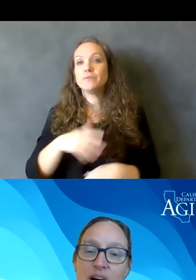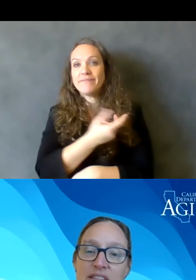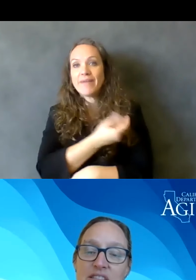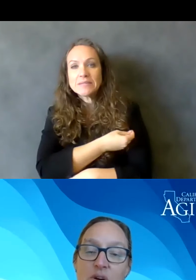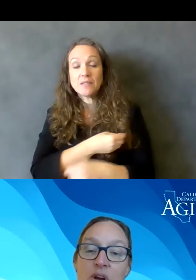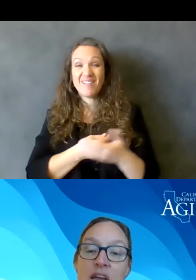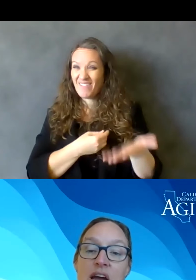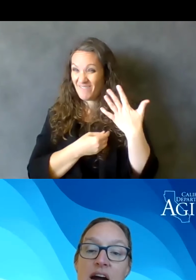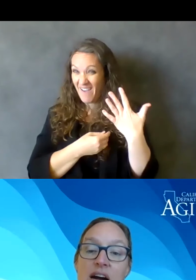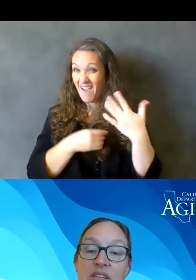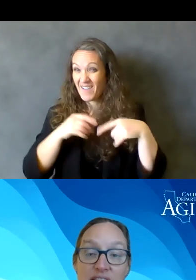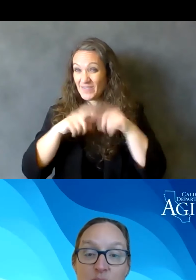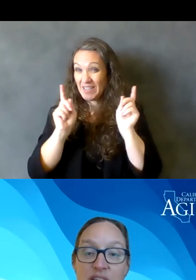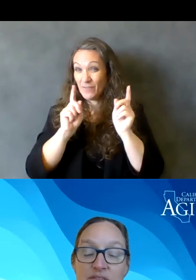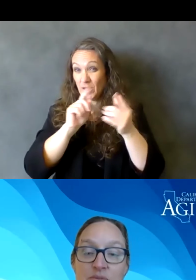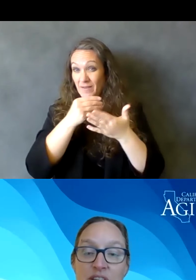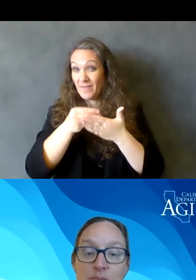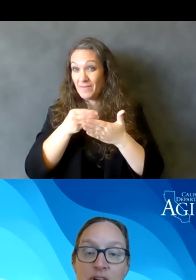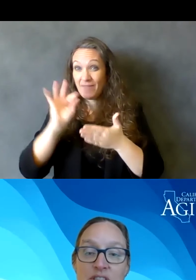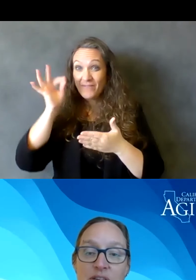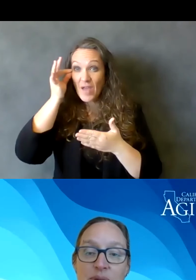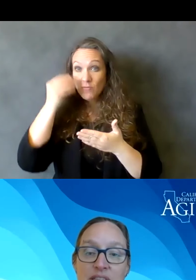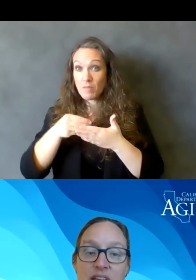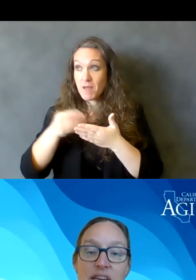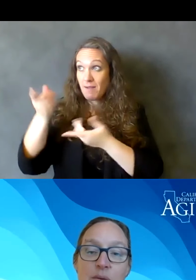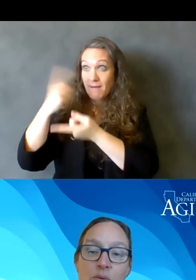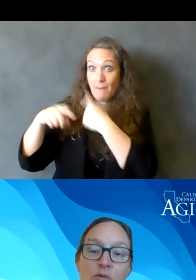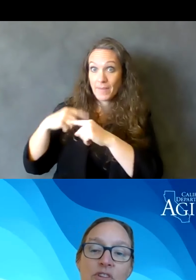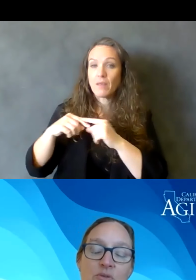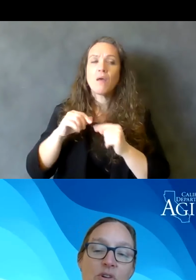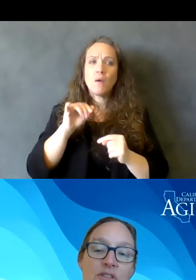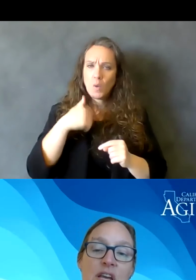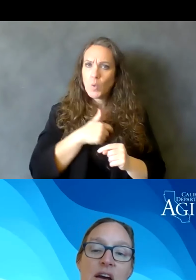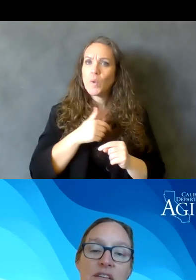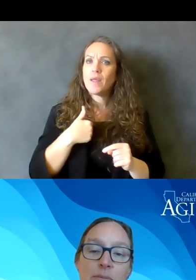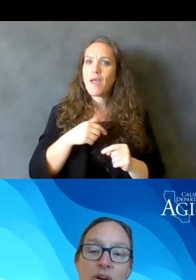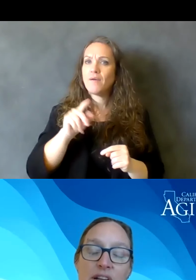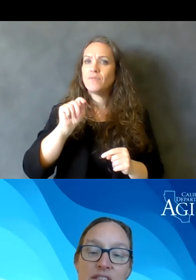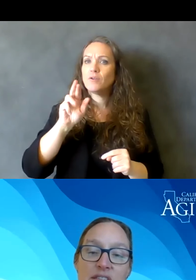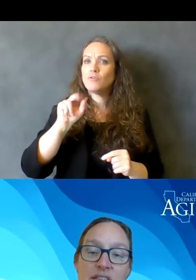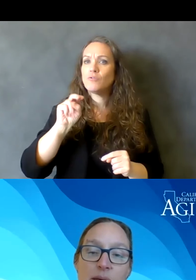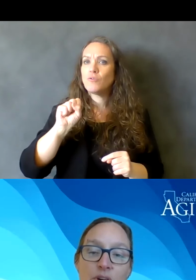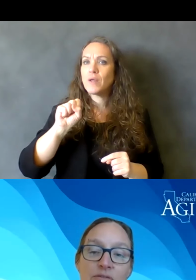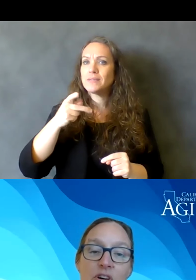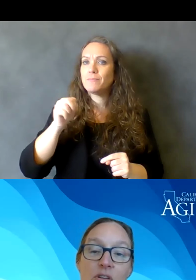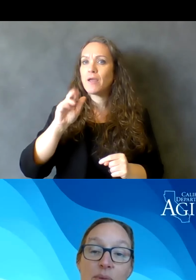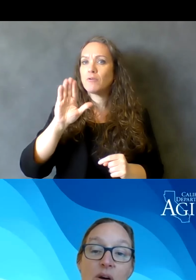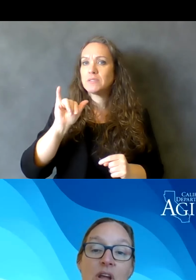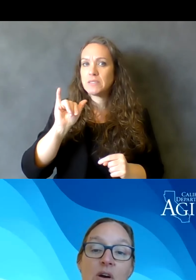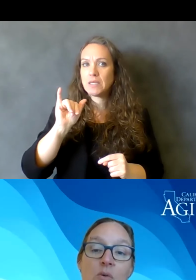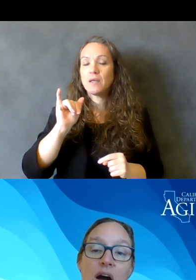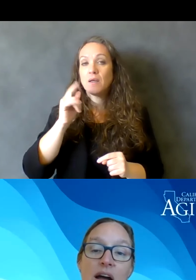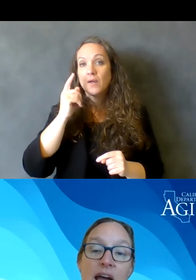federal pots. So yes, we have some transparency on baseline, and we're moving towards a deeper analysis this summer and fall